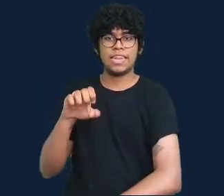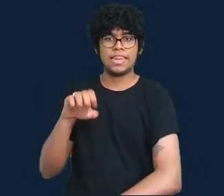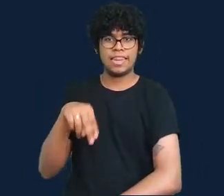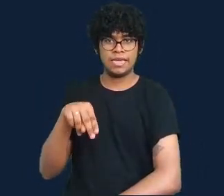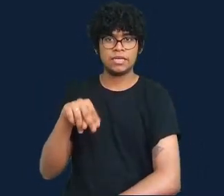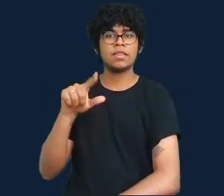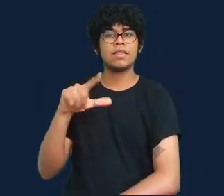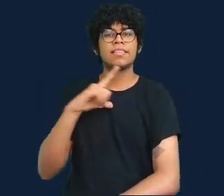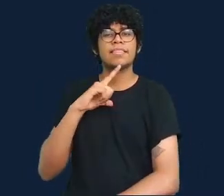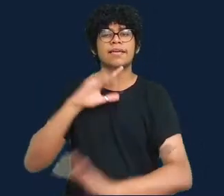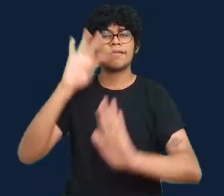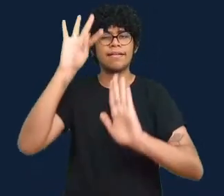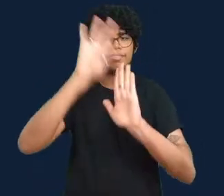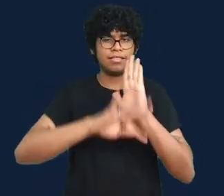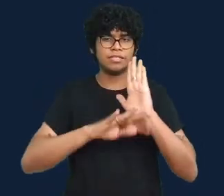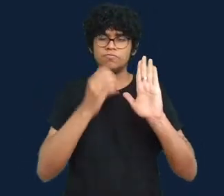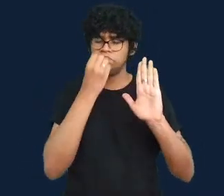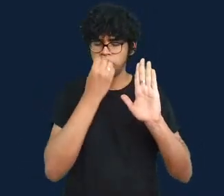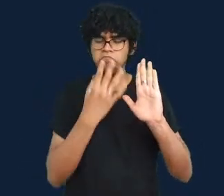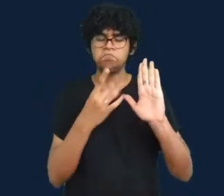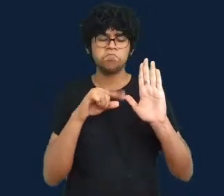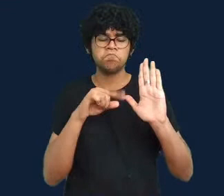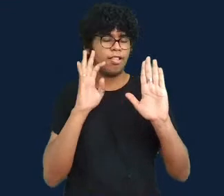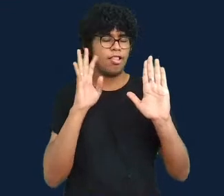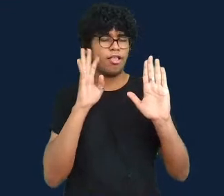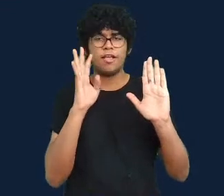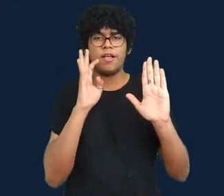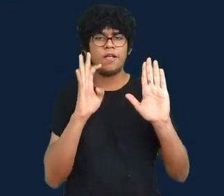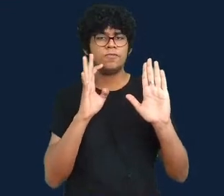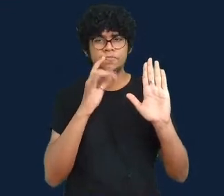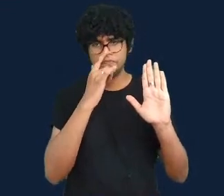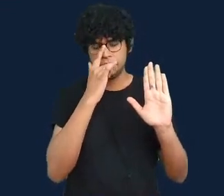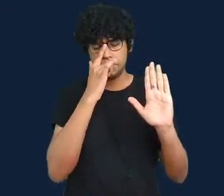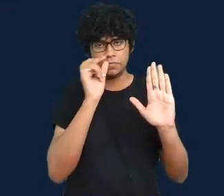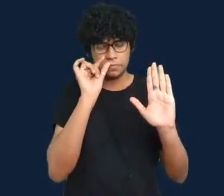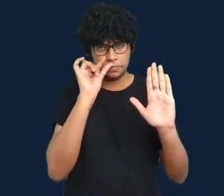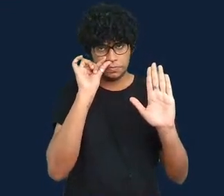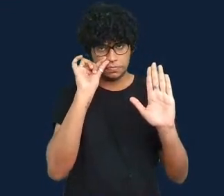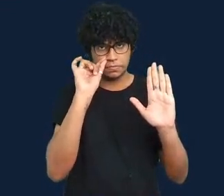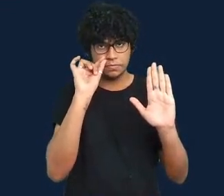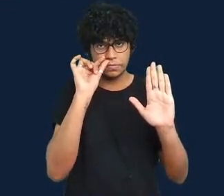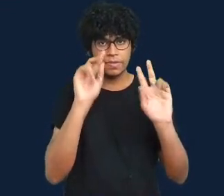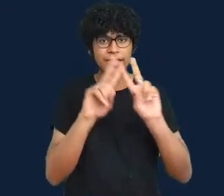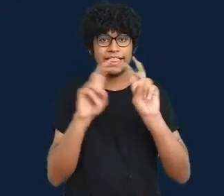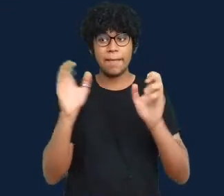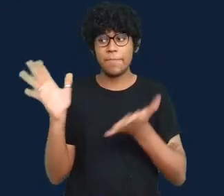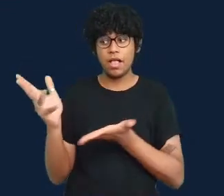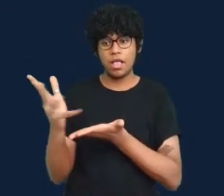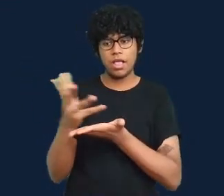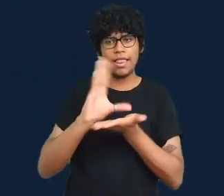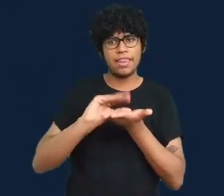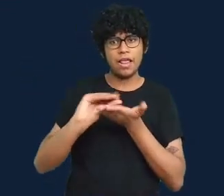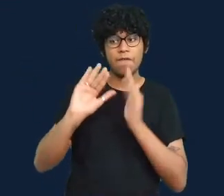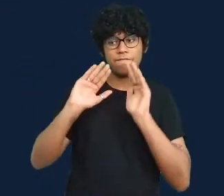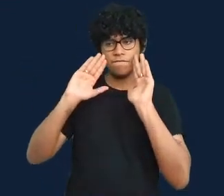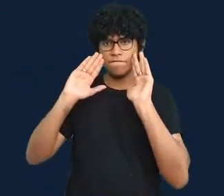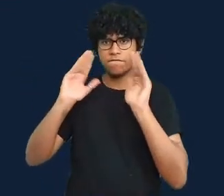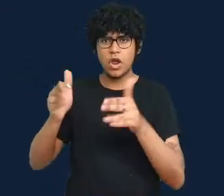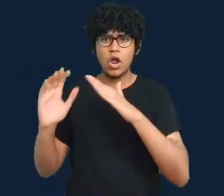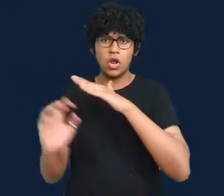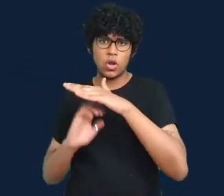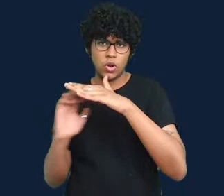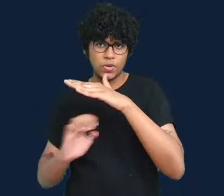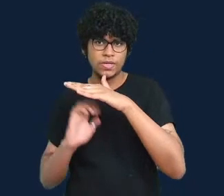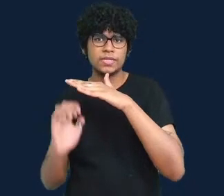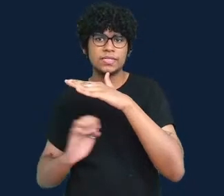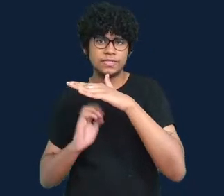think, about data viz for the industry. And he says for dashboards, there are